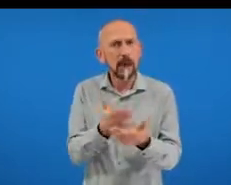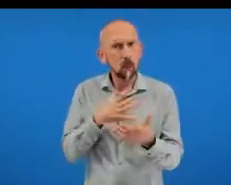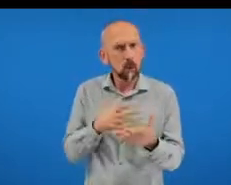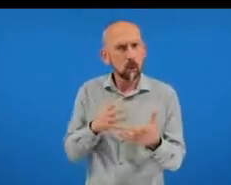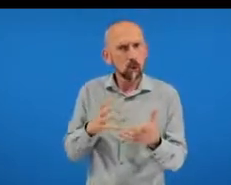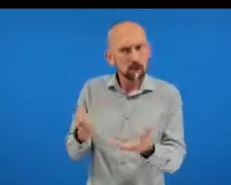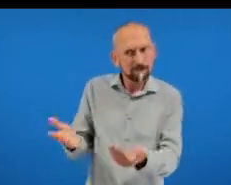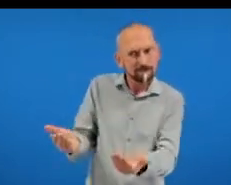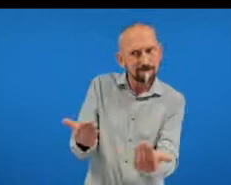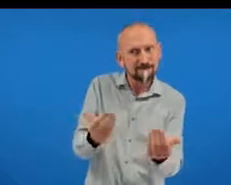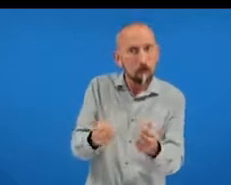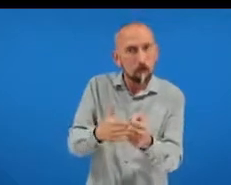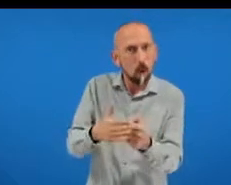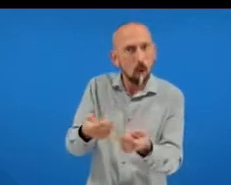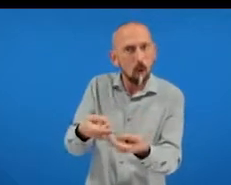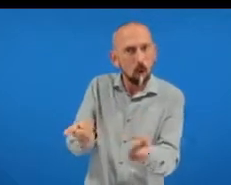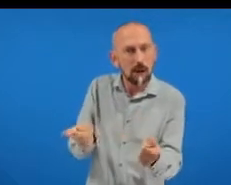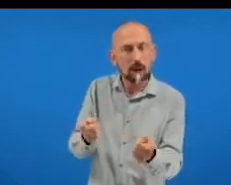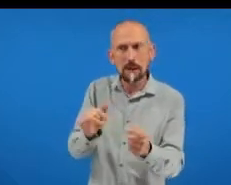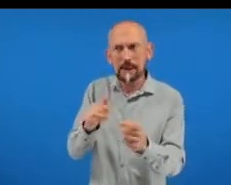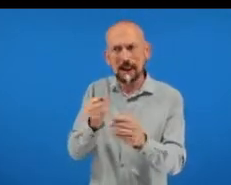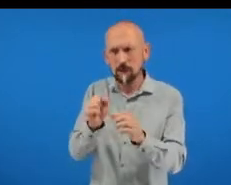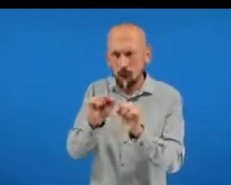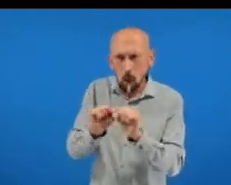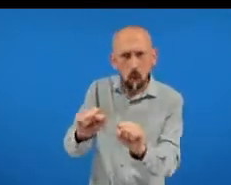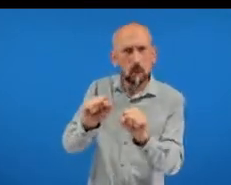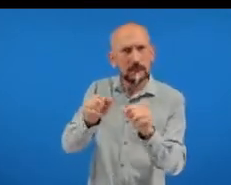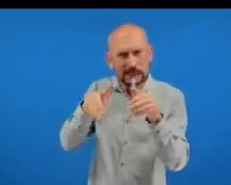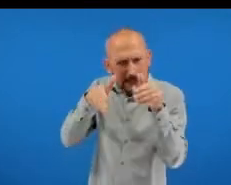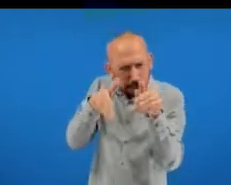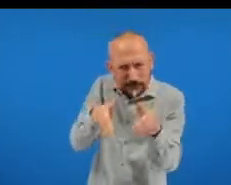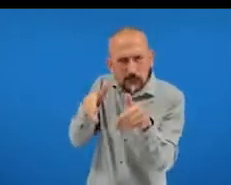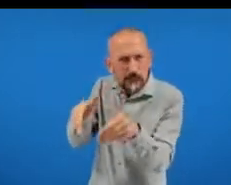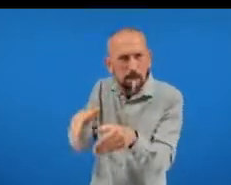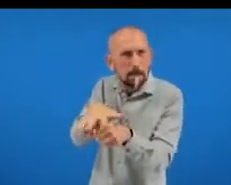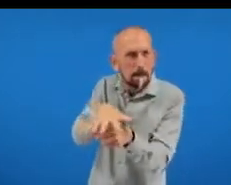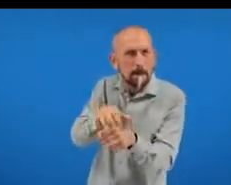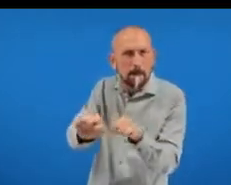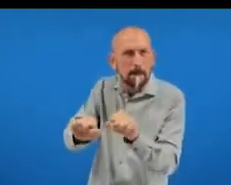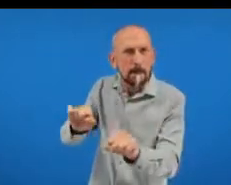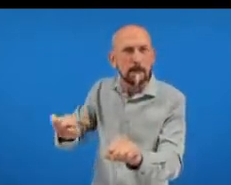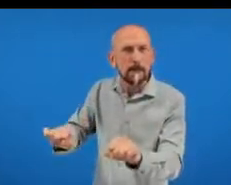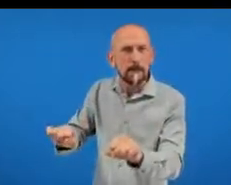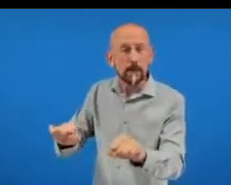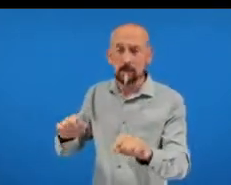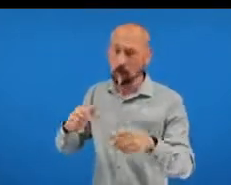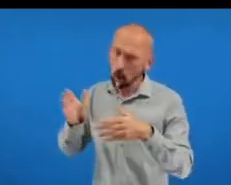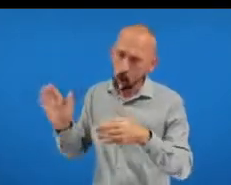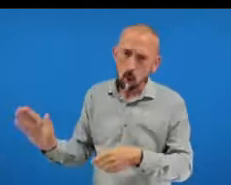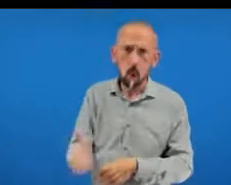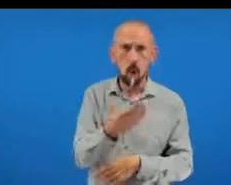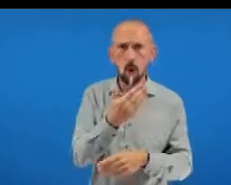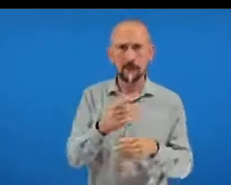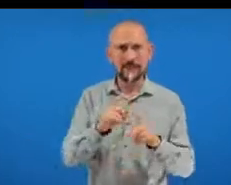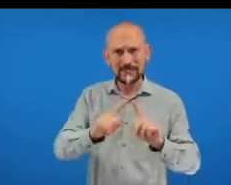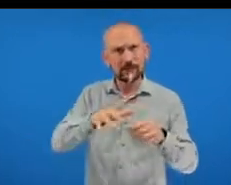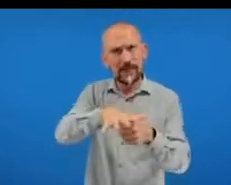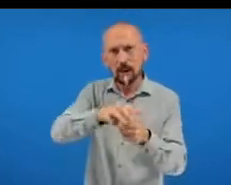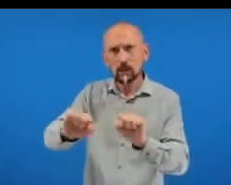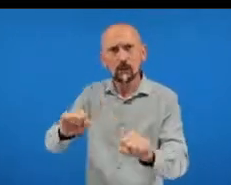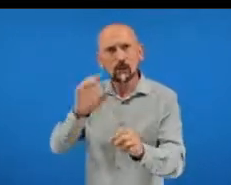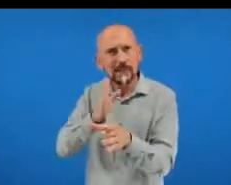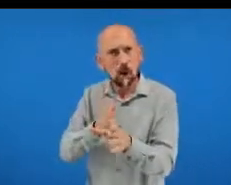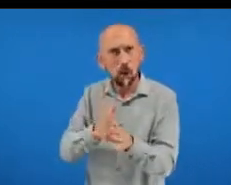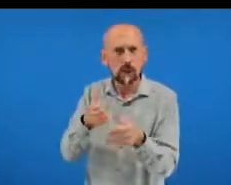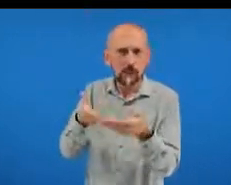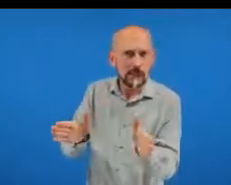have specialisms right across all of the different realms of applied psychology, so that we